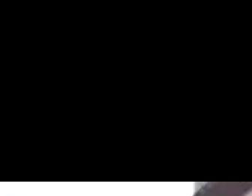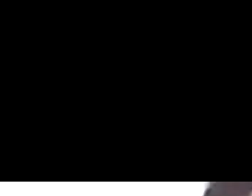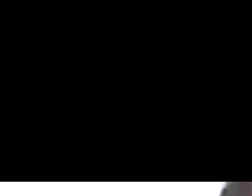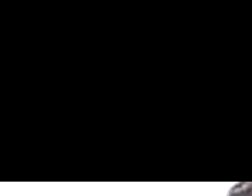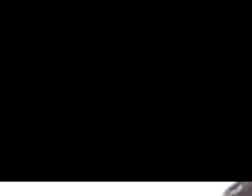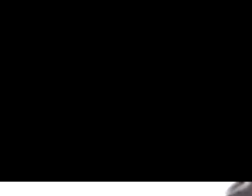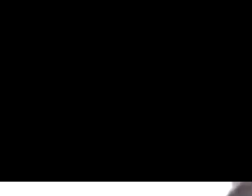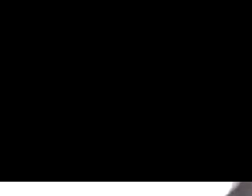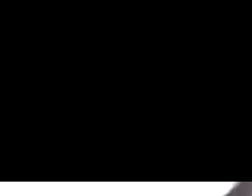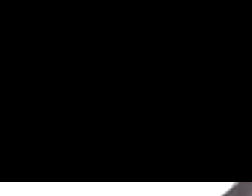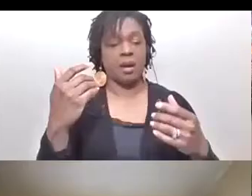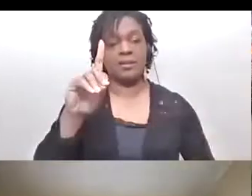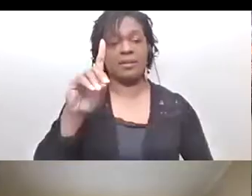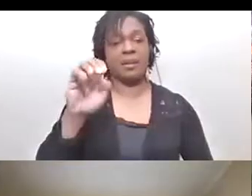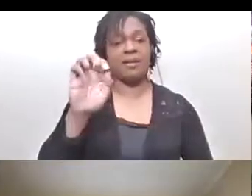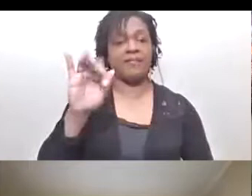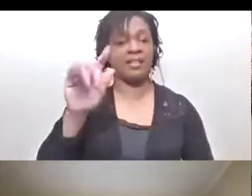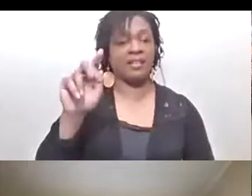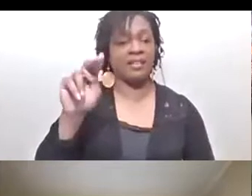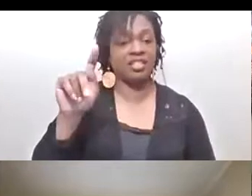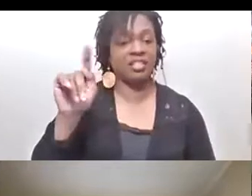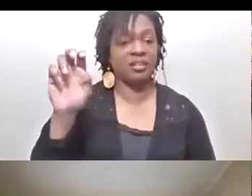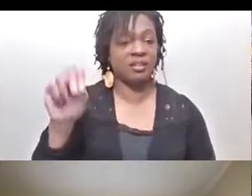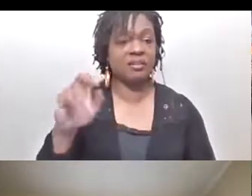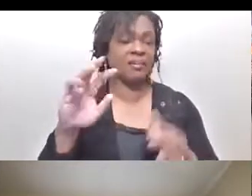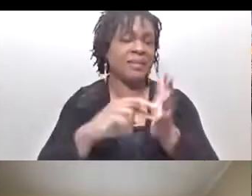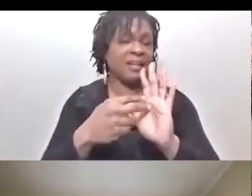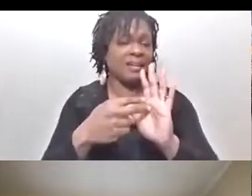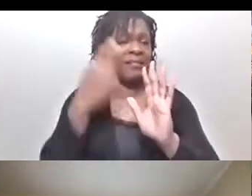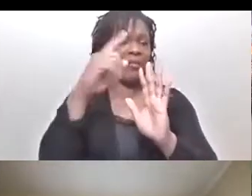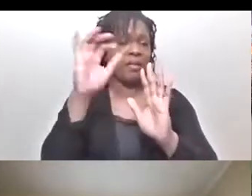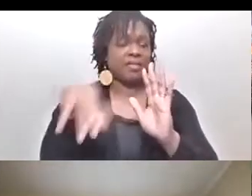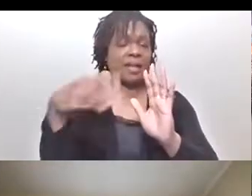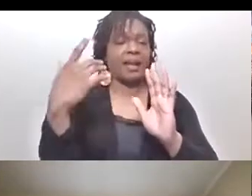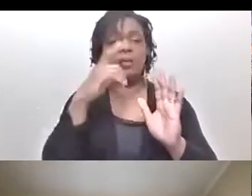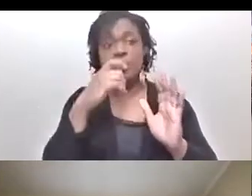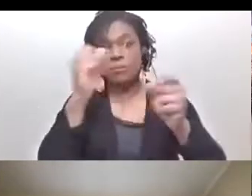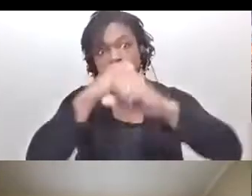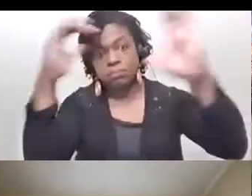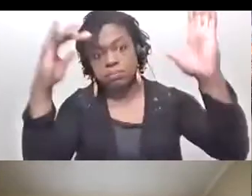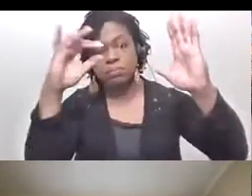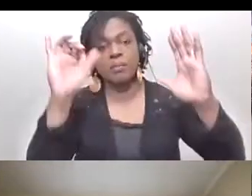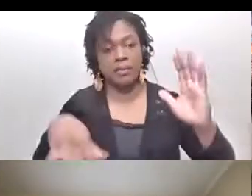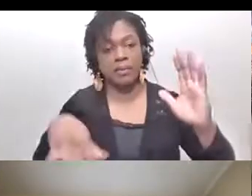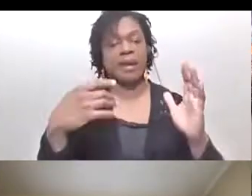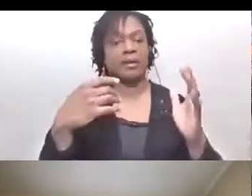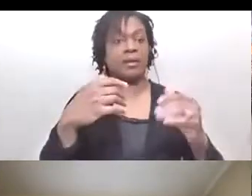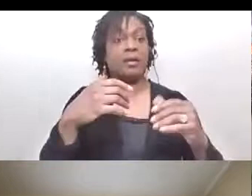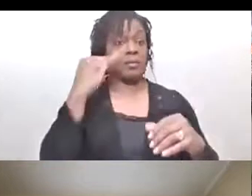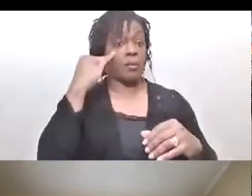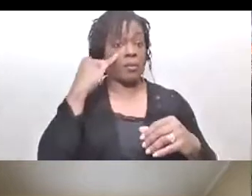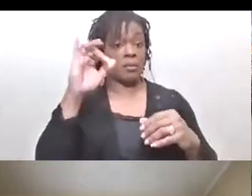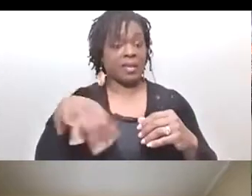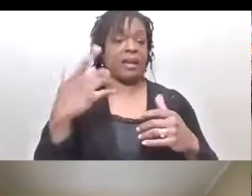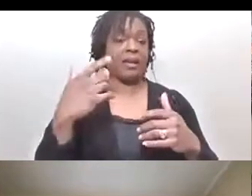a new definition, I'm sorry, of commercial sexual exploitation is created for people with intellectual and developmental